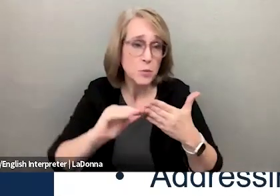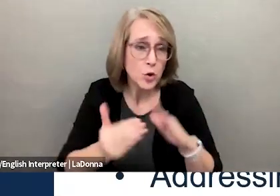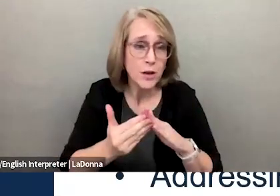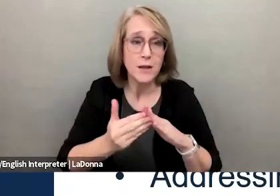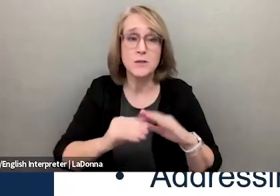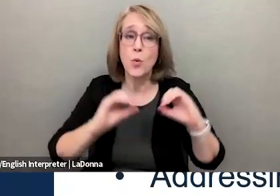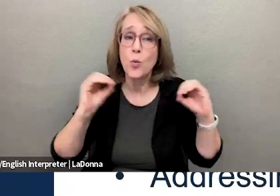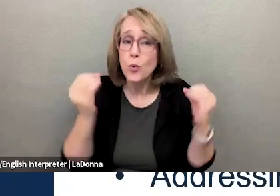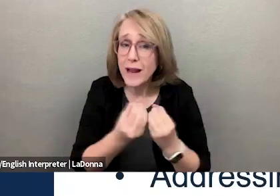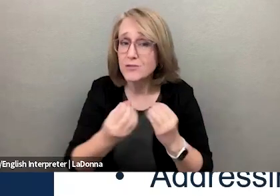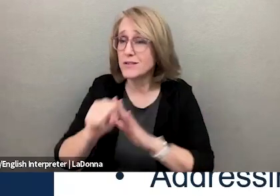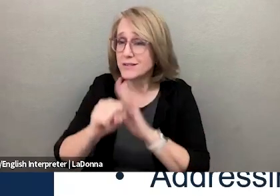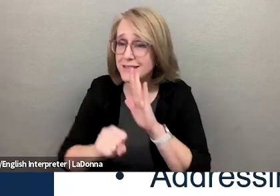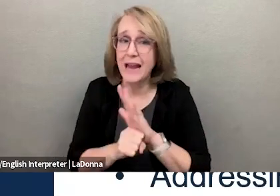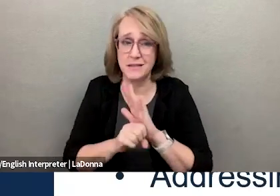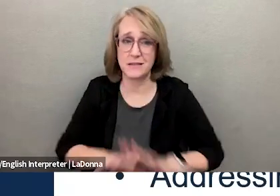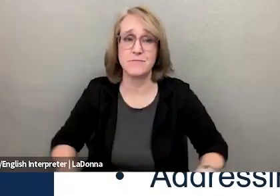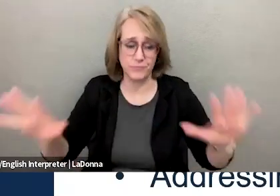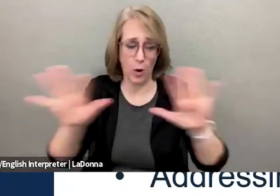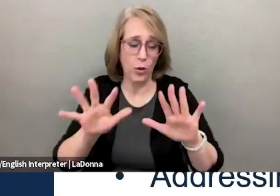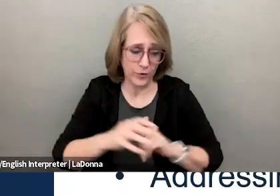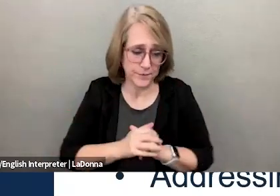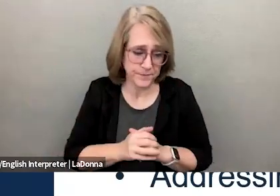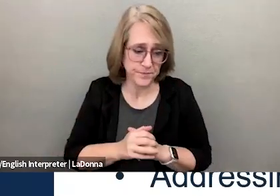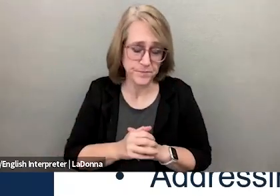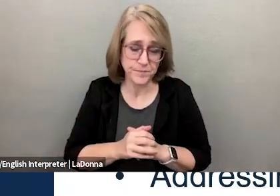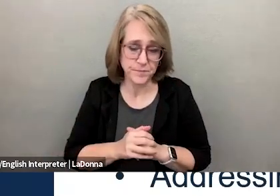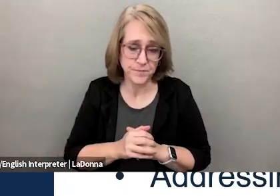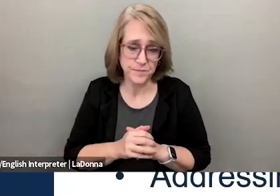across states and beyond. And I think it's in that